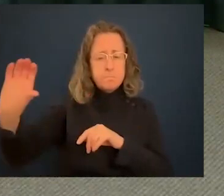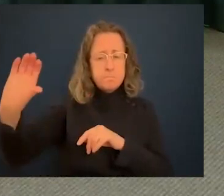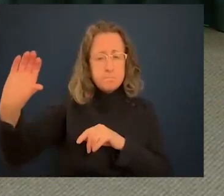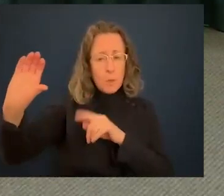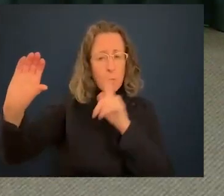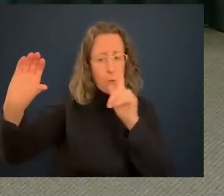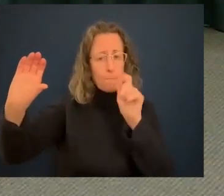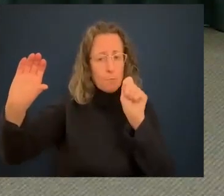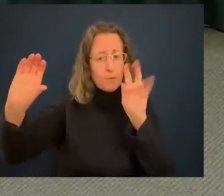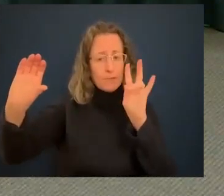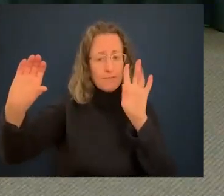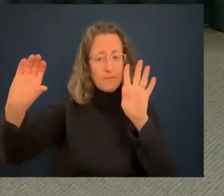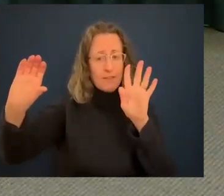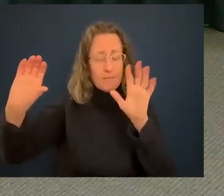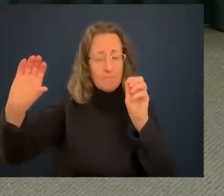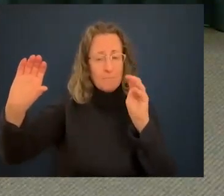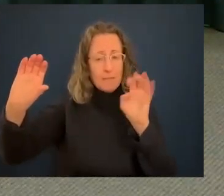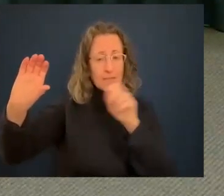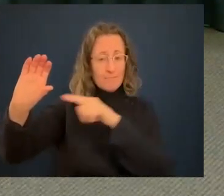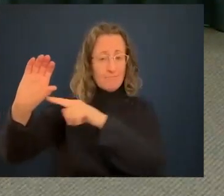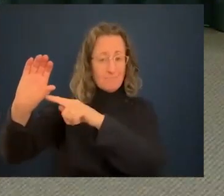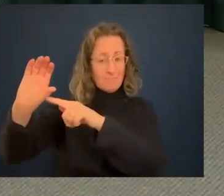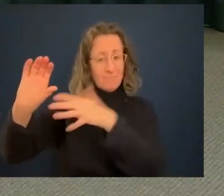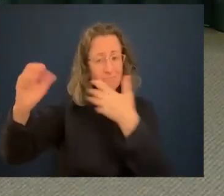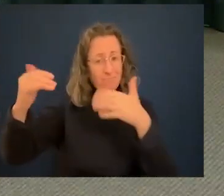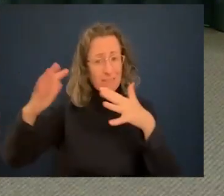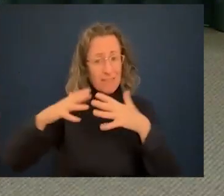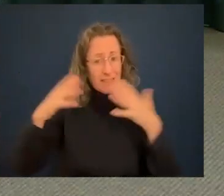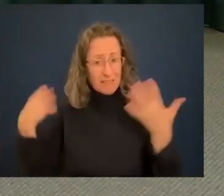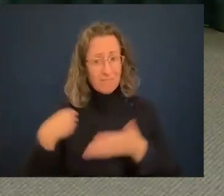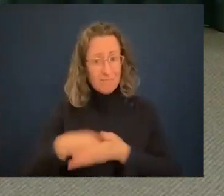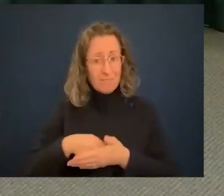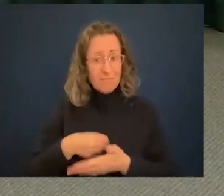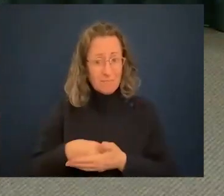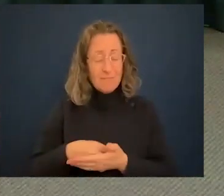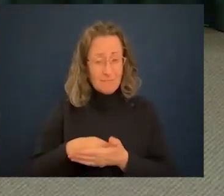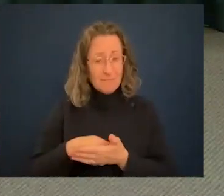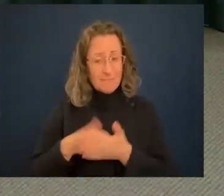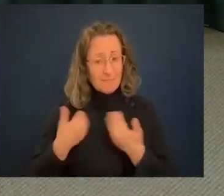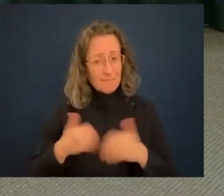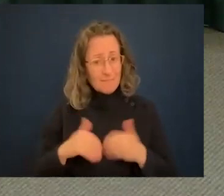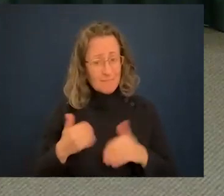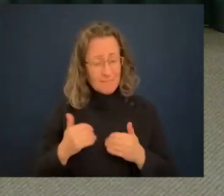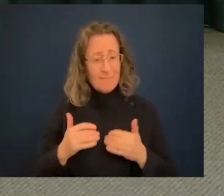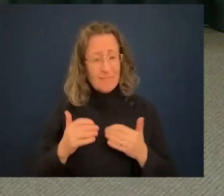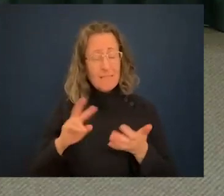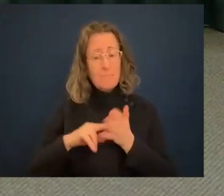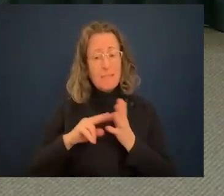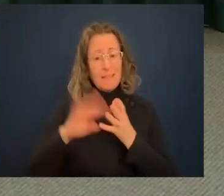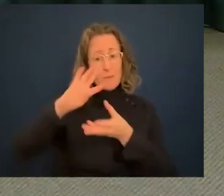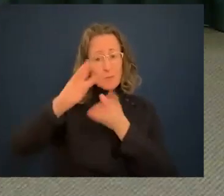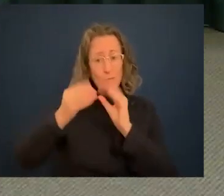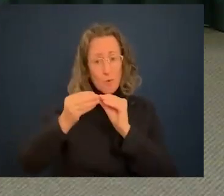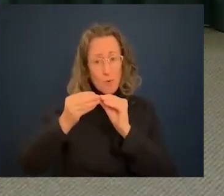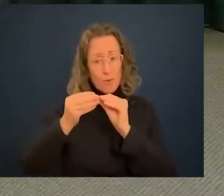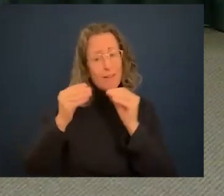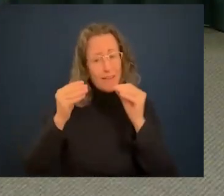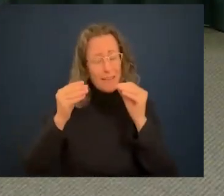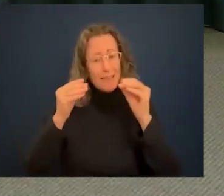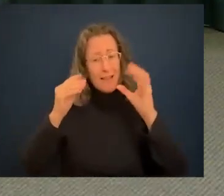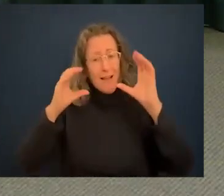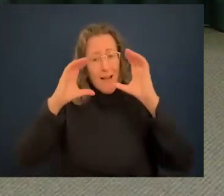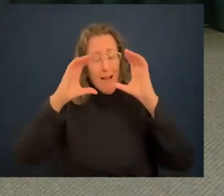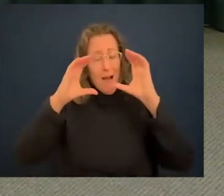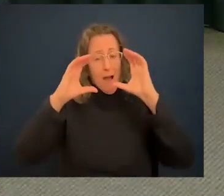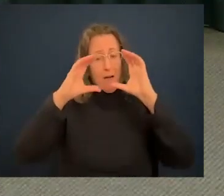that um you know the fact that we would be using a significant percentage of the upper money as part of whether